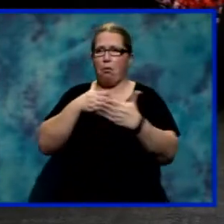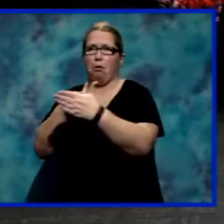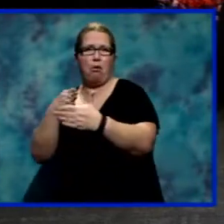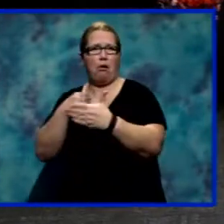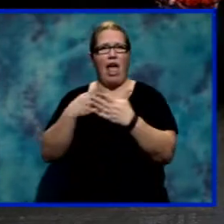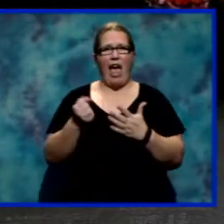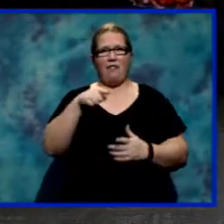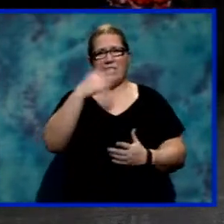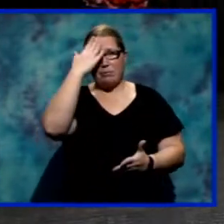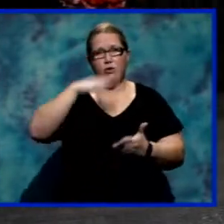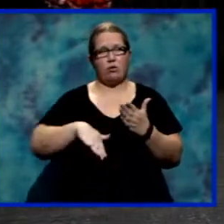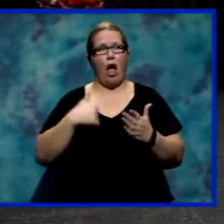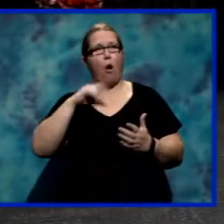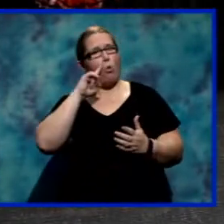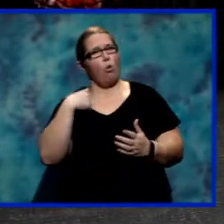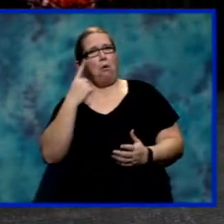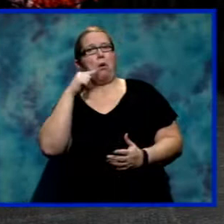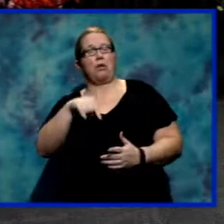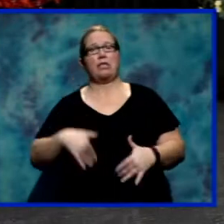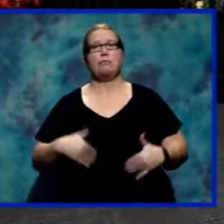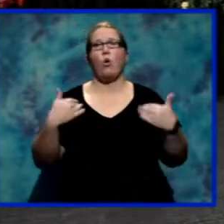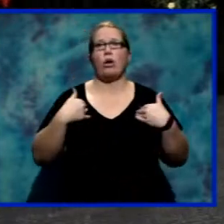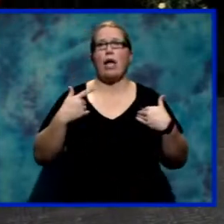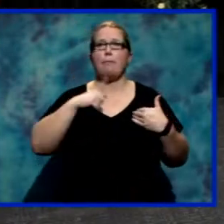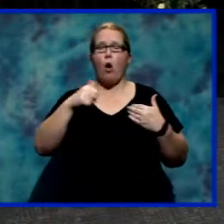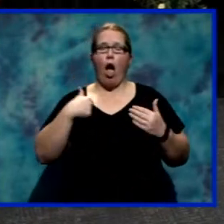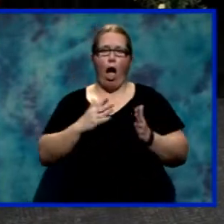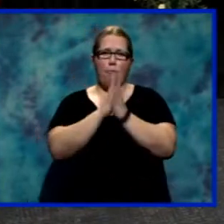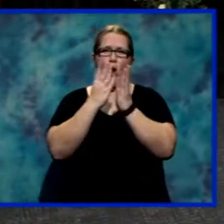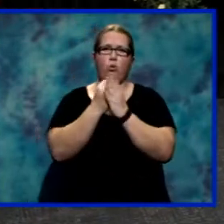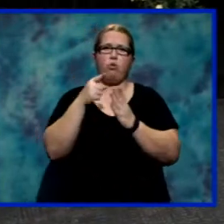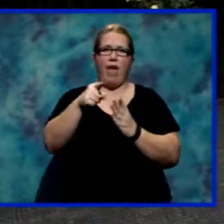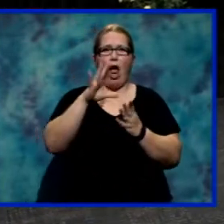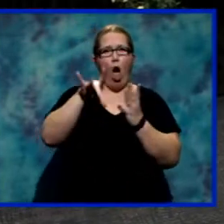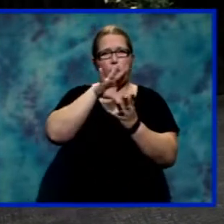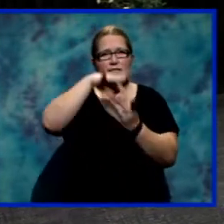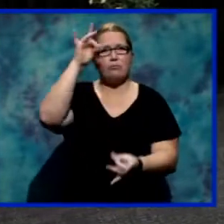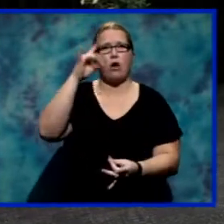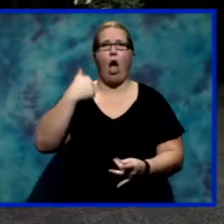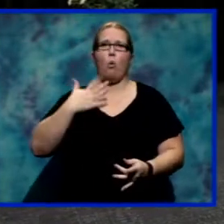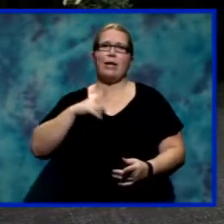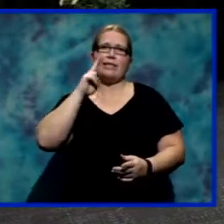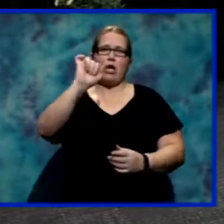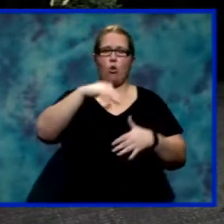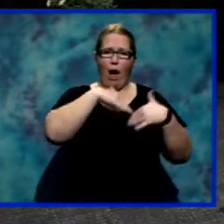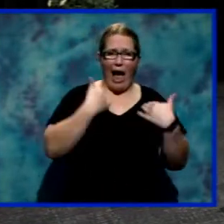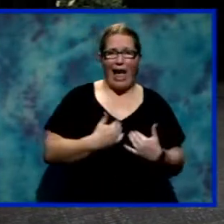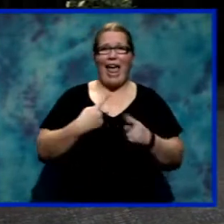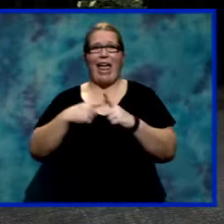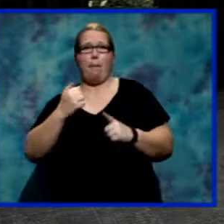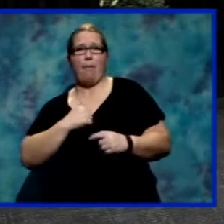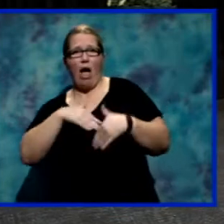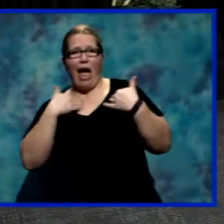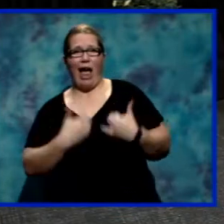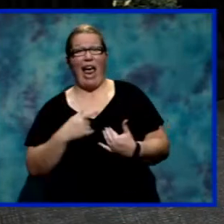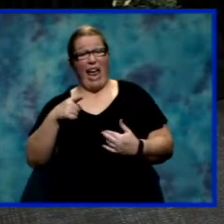having this experience, and I want to look at them this morning because I pray through that same Holy Spirit that I want to see in your hearts and in mine, and man, is this a